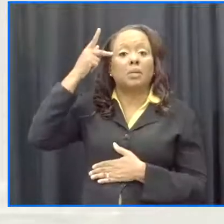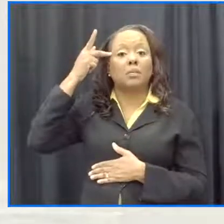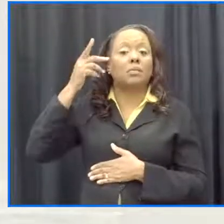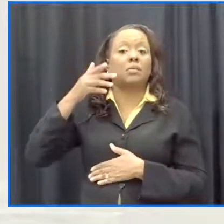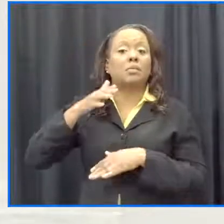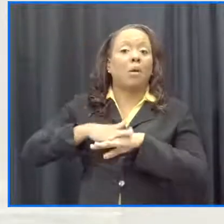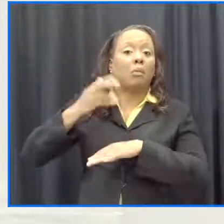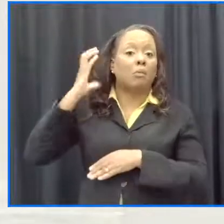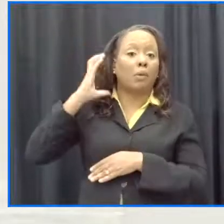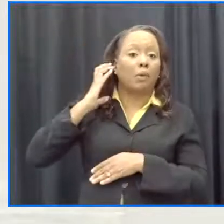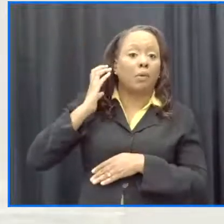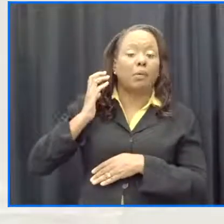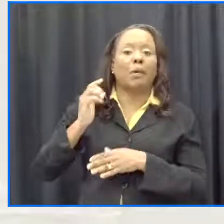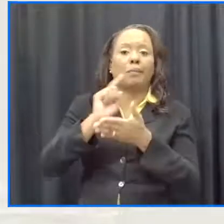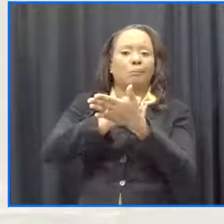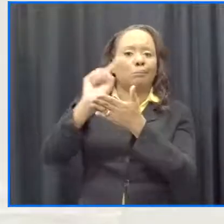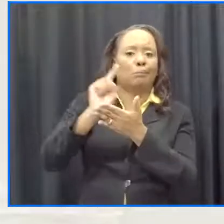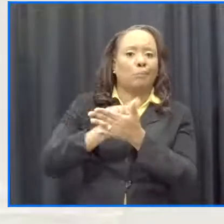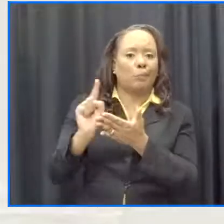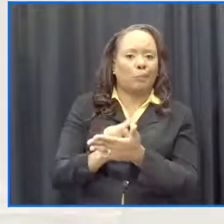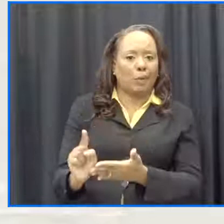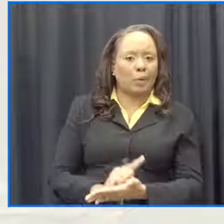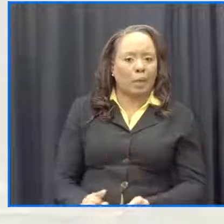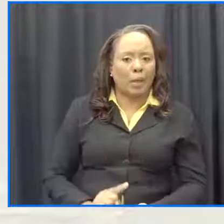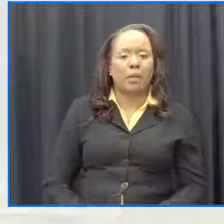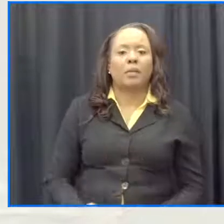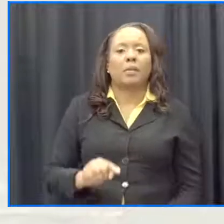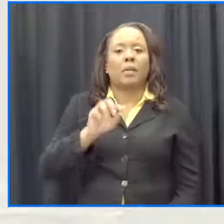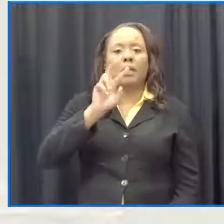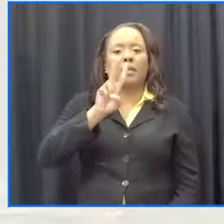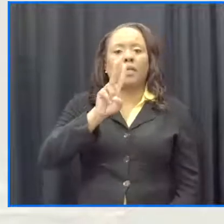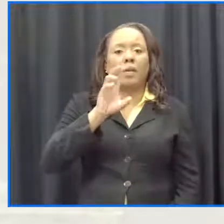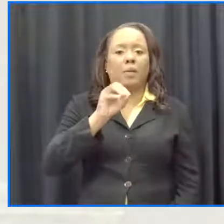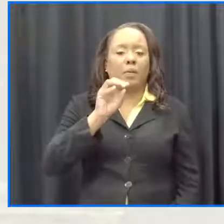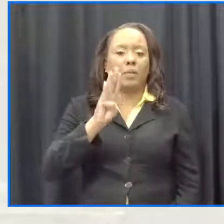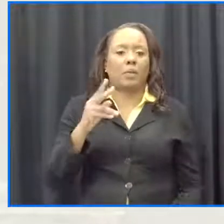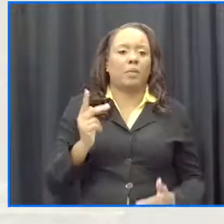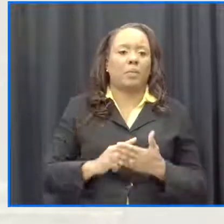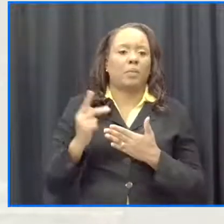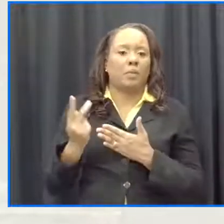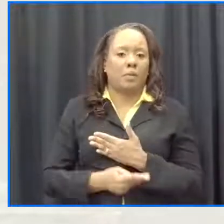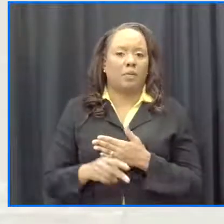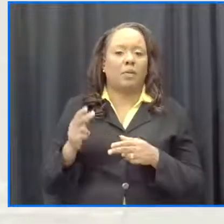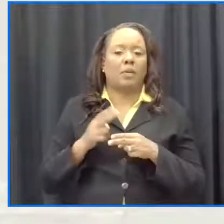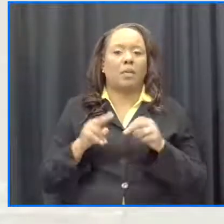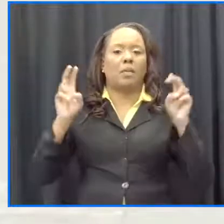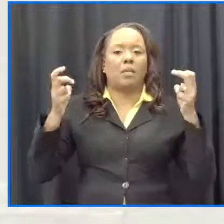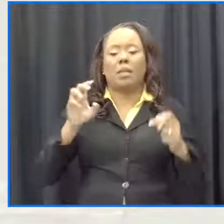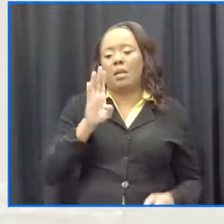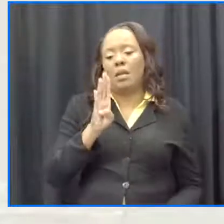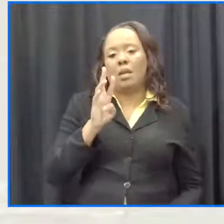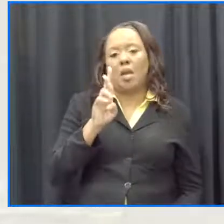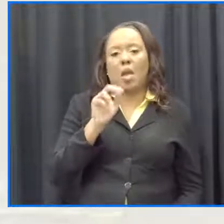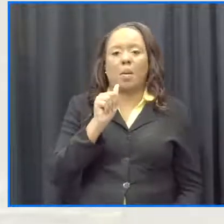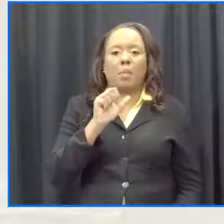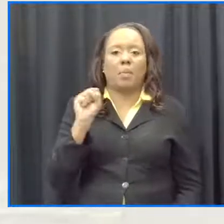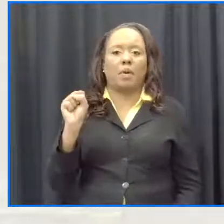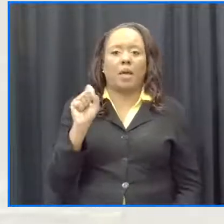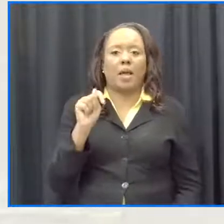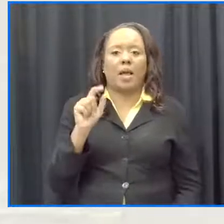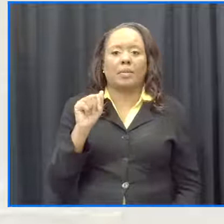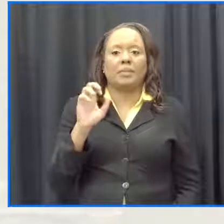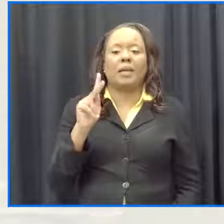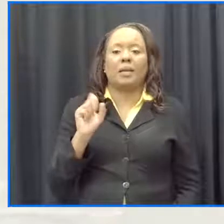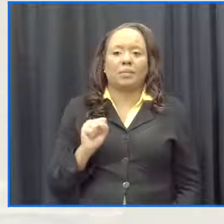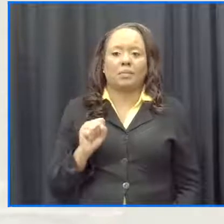radio personality who moderates on a weekly basis the VOB program Down to Brass Tacks,